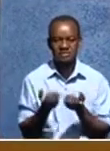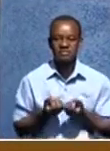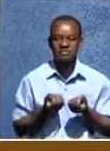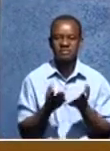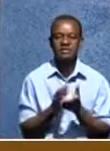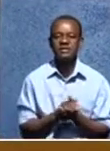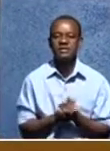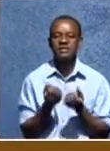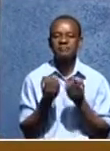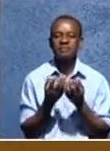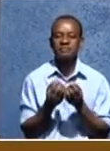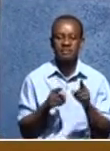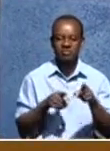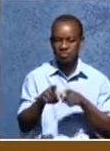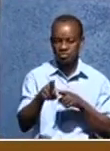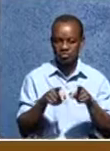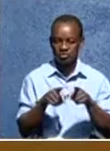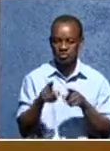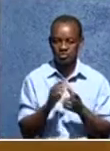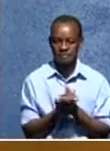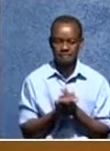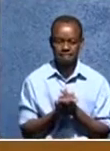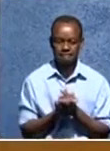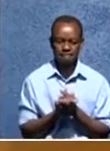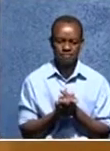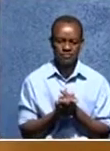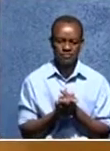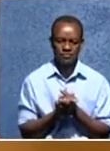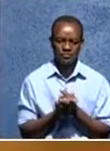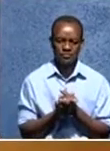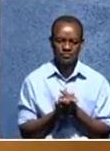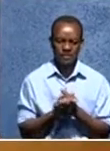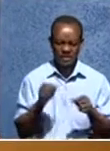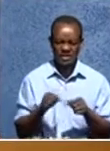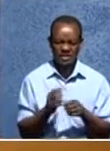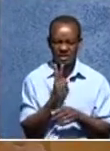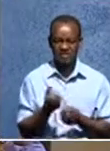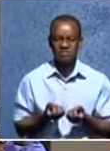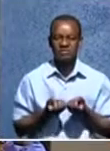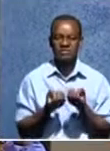Yeah. Over here, people don't feel that they don't have to prove anything, so they don't deliver service.